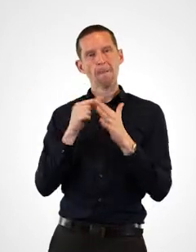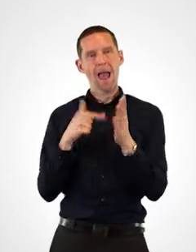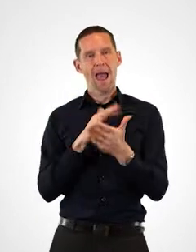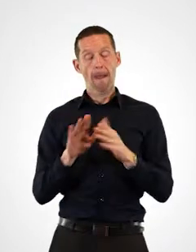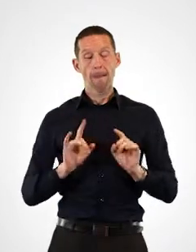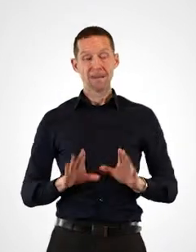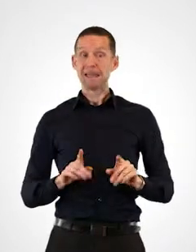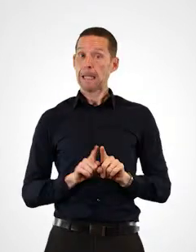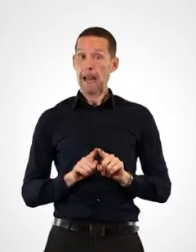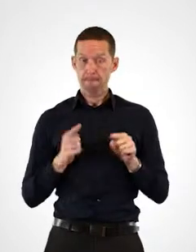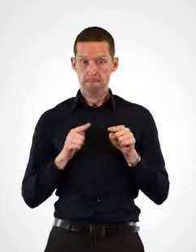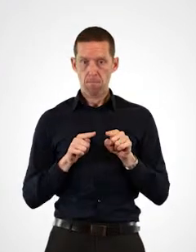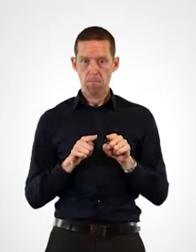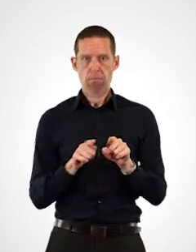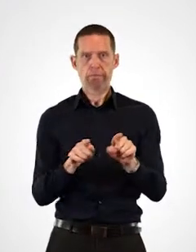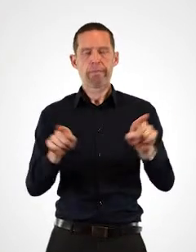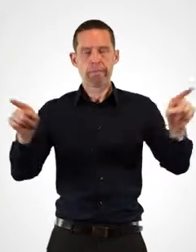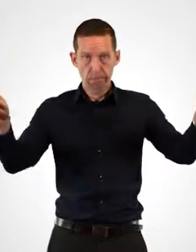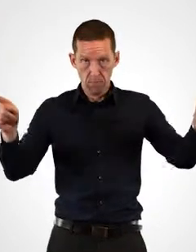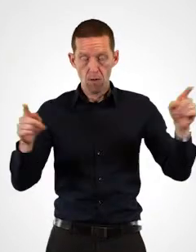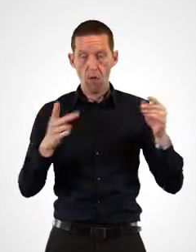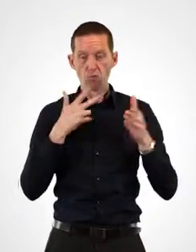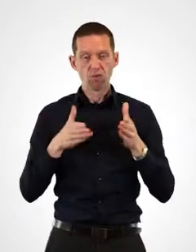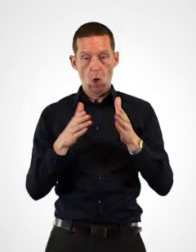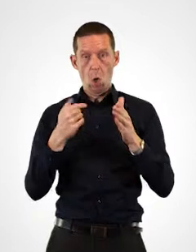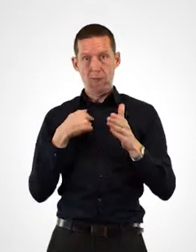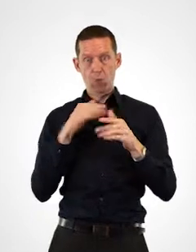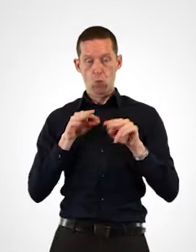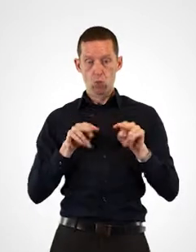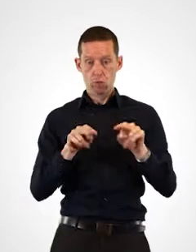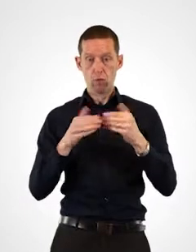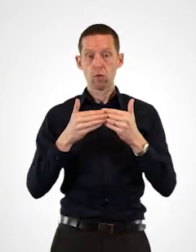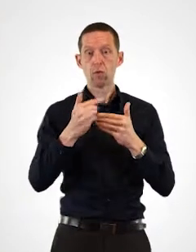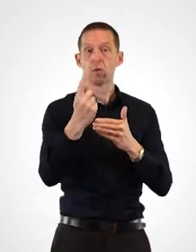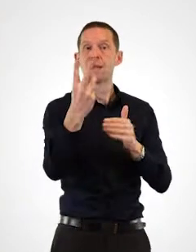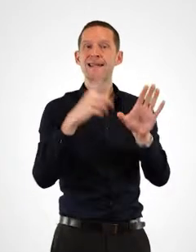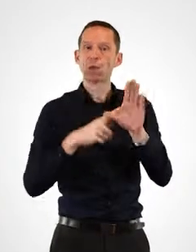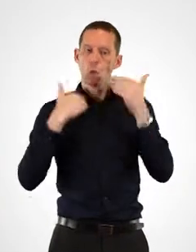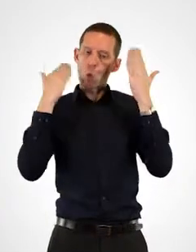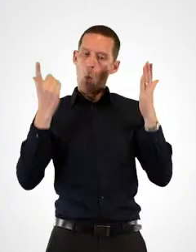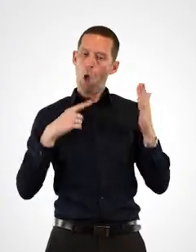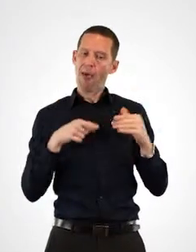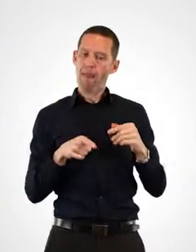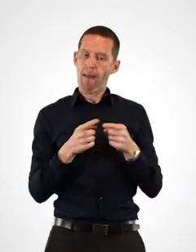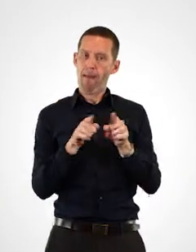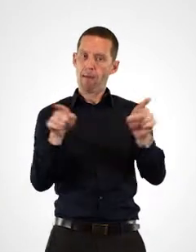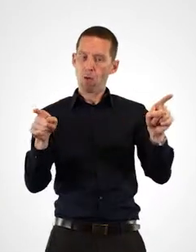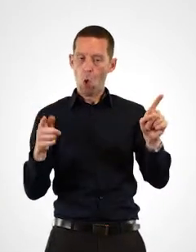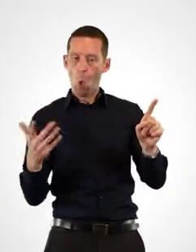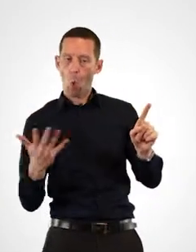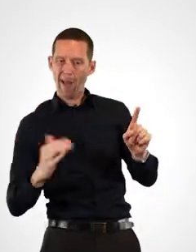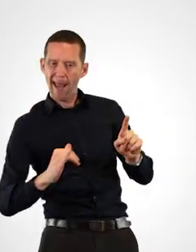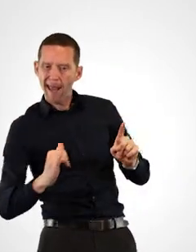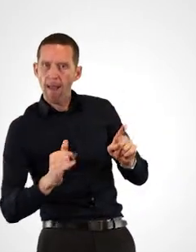is the same, but then they diverge off. And if we're not following children over time, we're not sure why they're diverging off, where they diverge